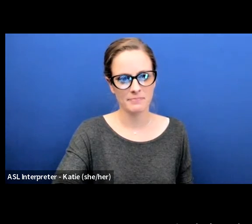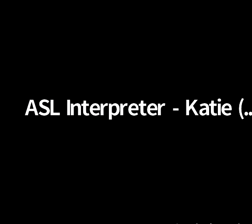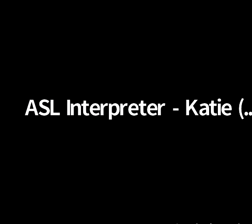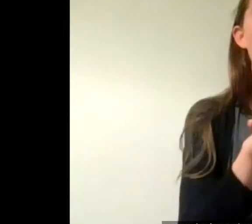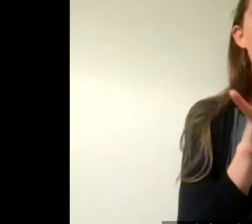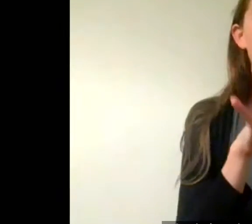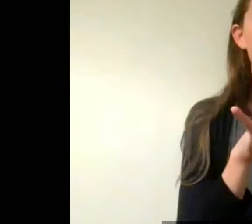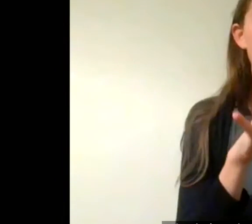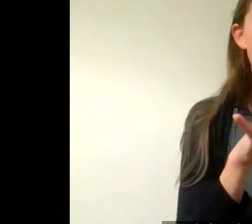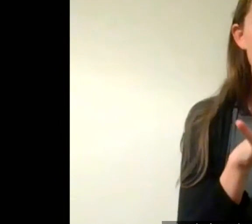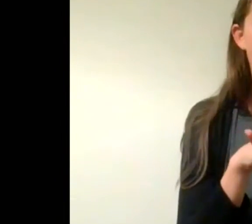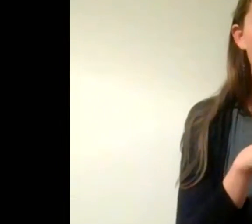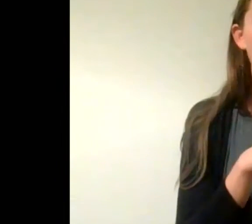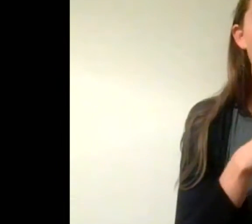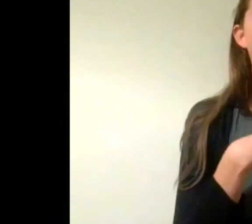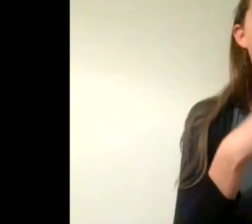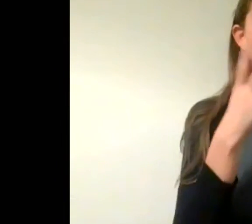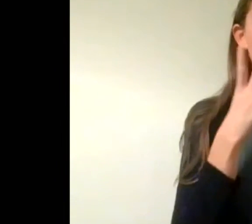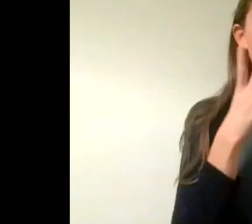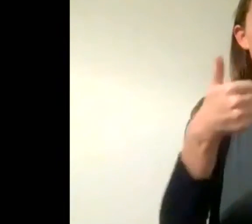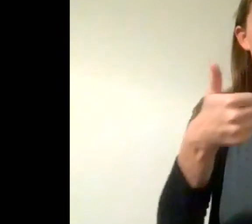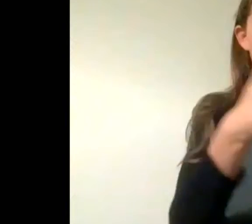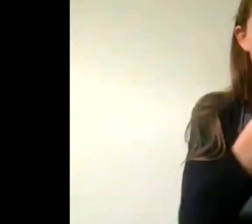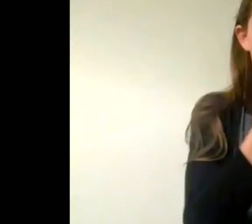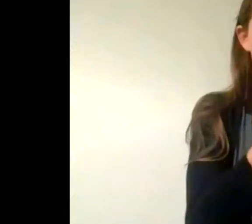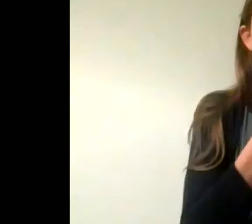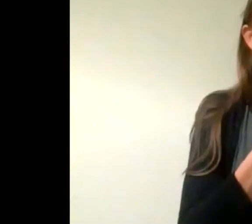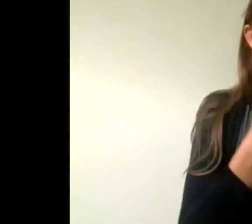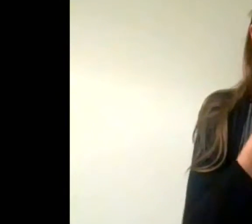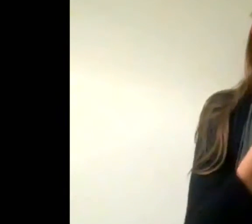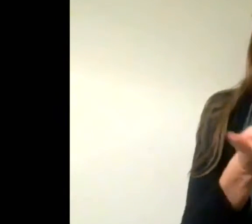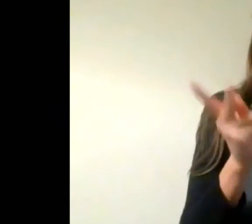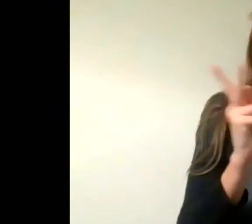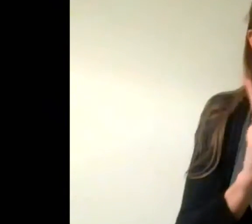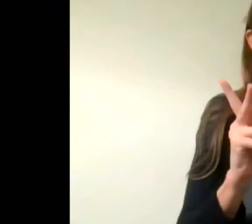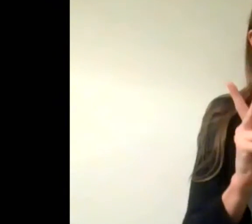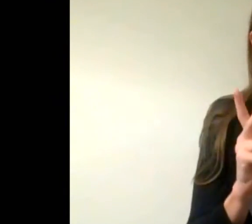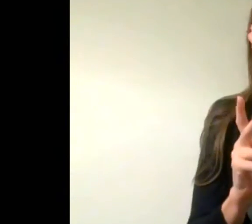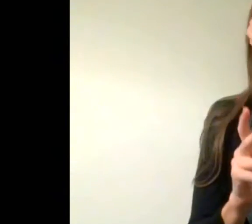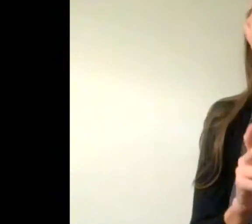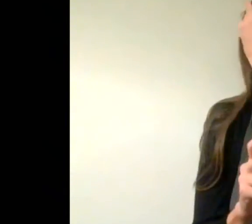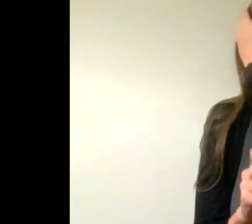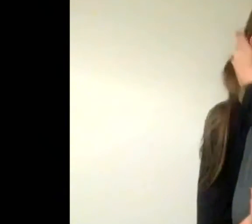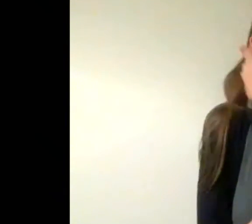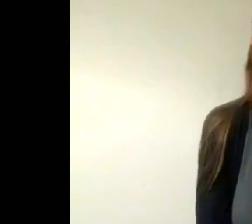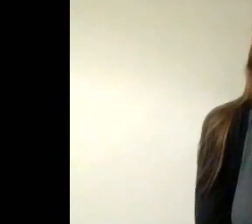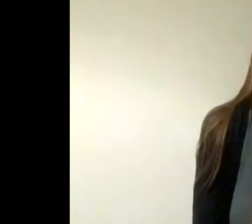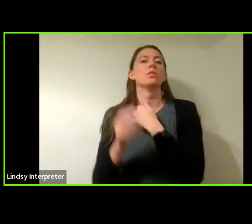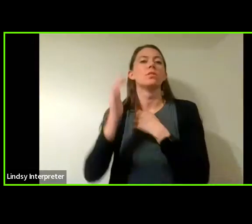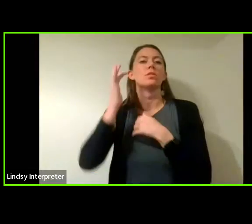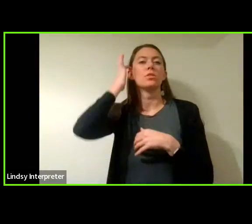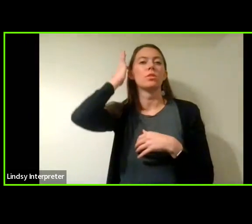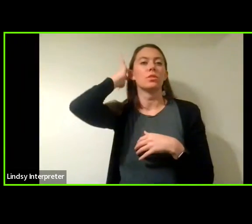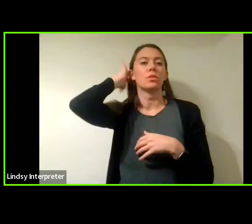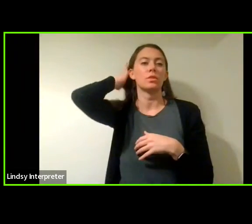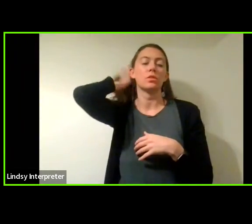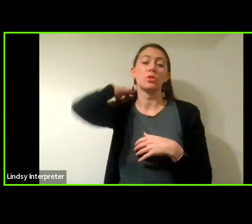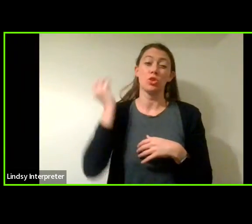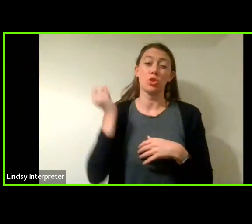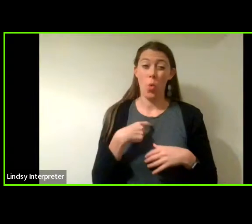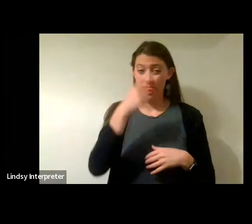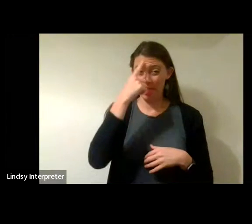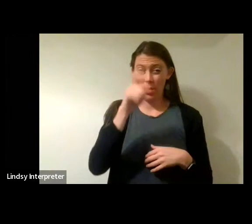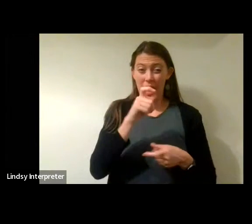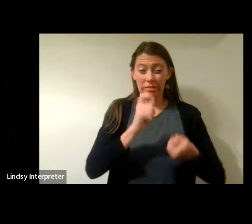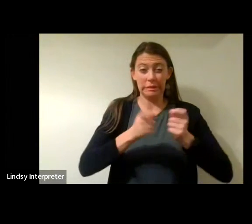a thumbs up from Gabriela, and I think there might be a little bit of retooling that we might have to do, and we're at